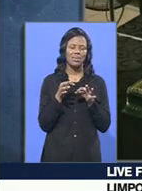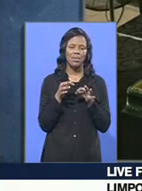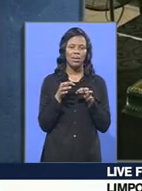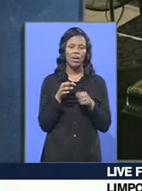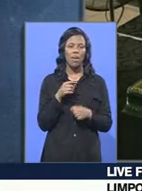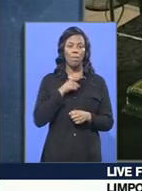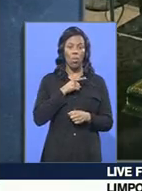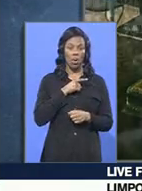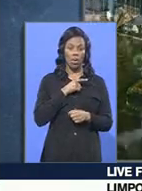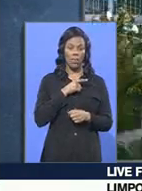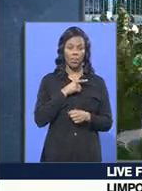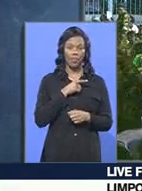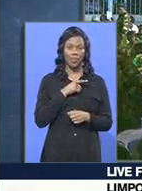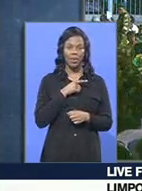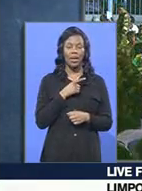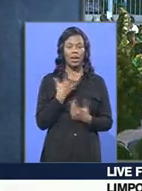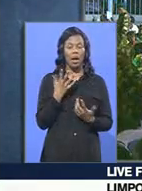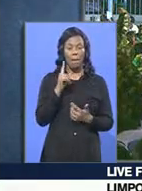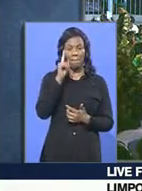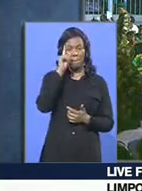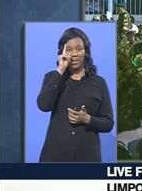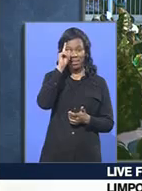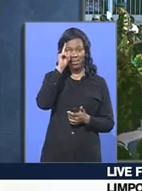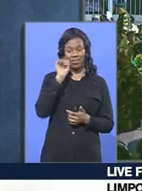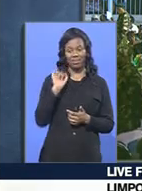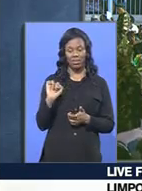that as part of the work of Madiba,